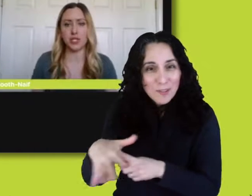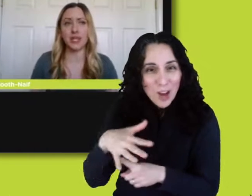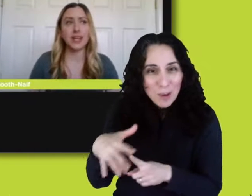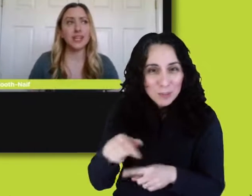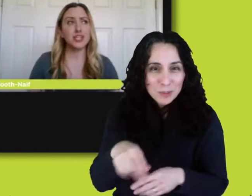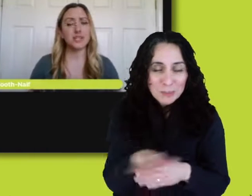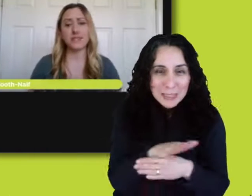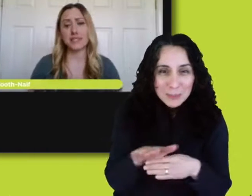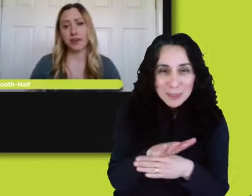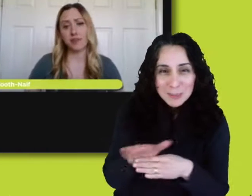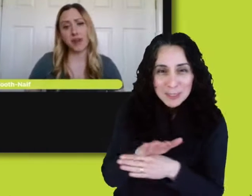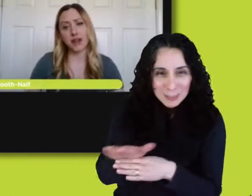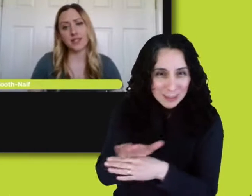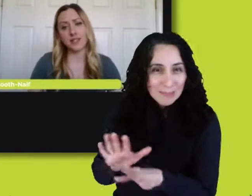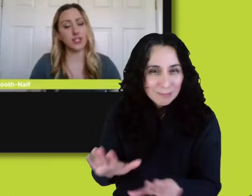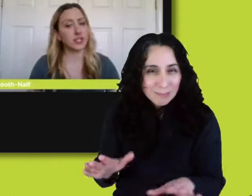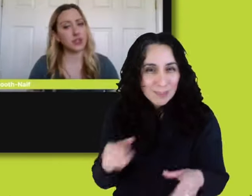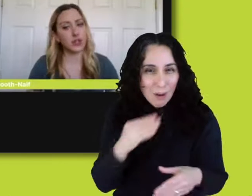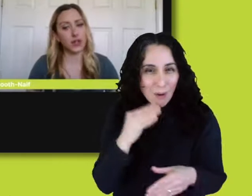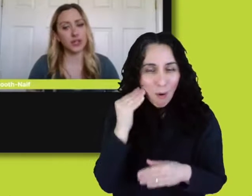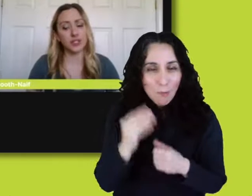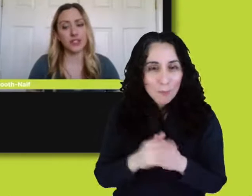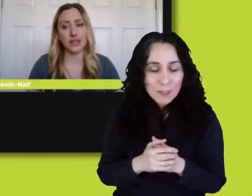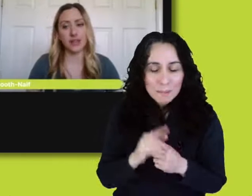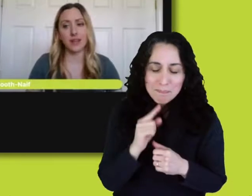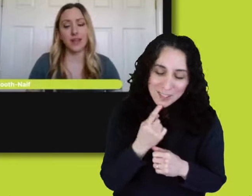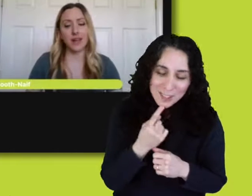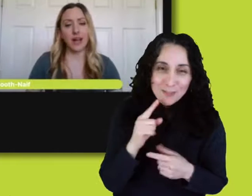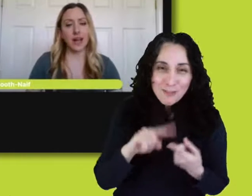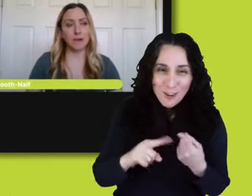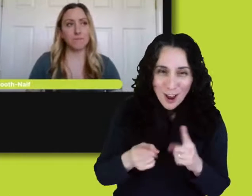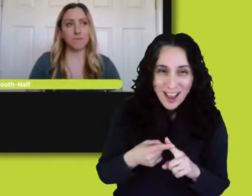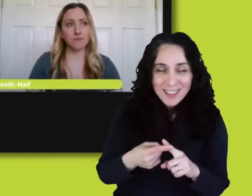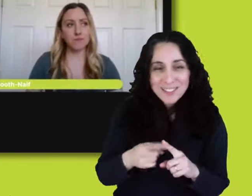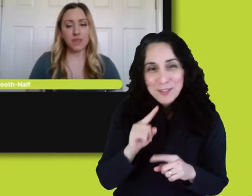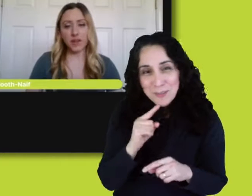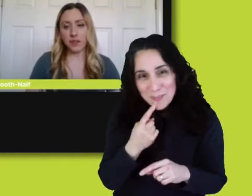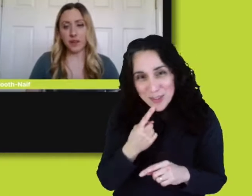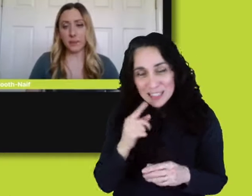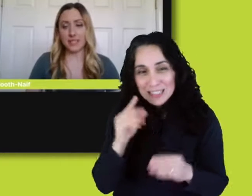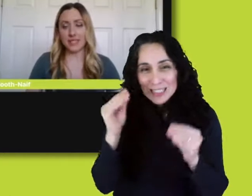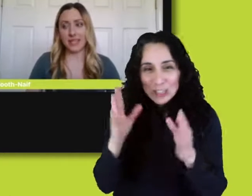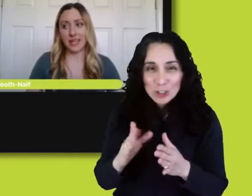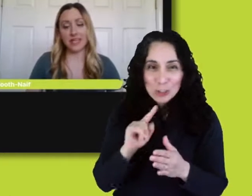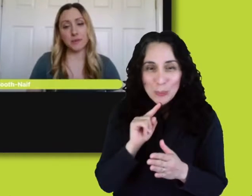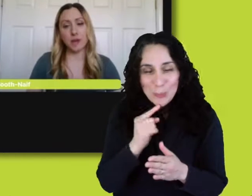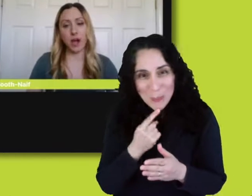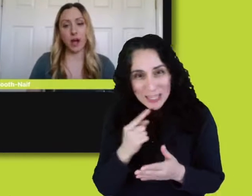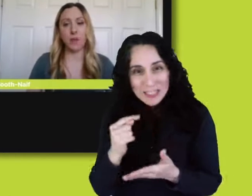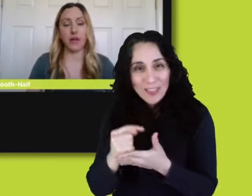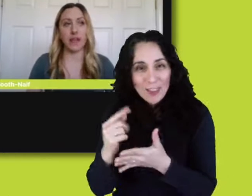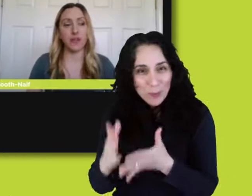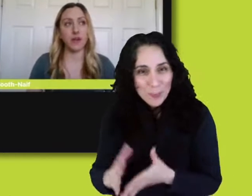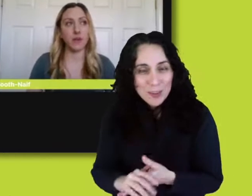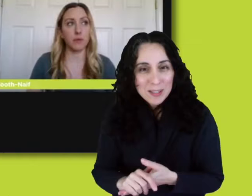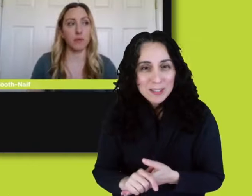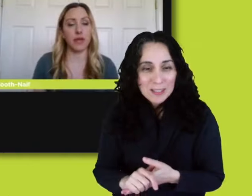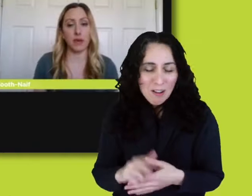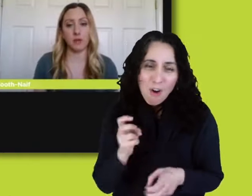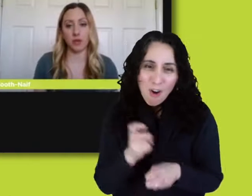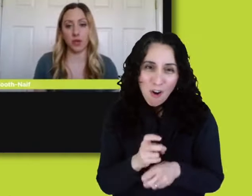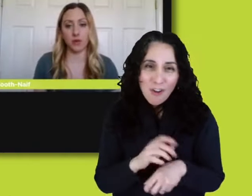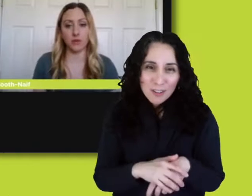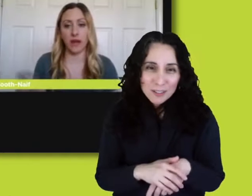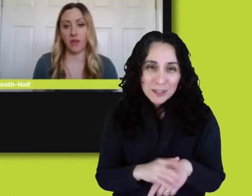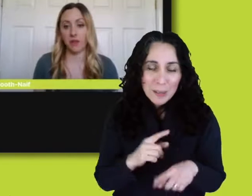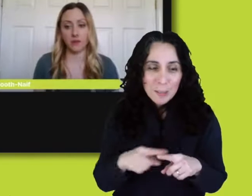busy. But she's missing her friends and her teachers, and and her therapist, and it's been hard, but I think with